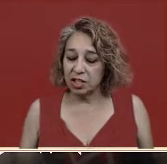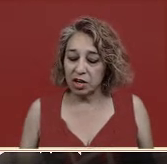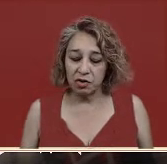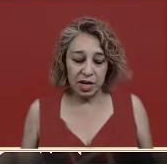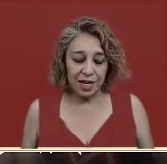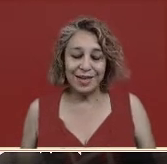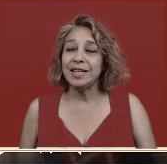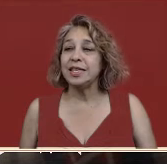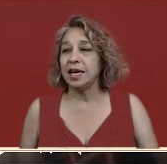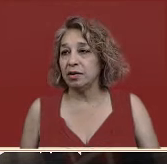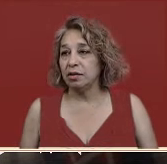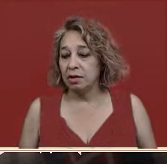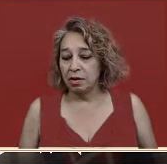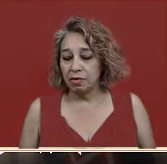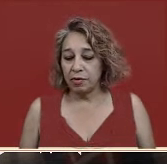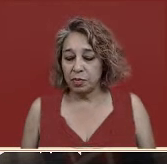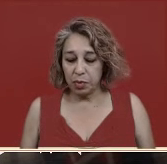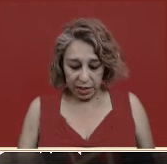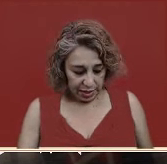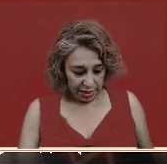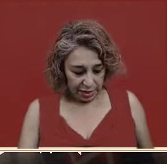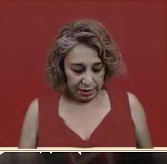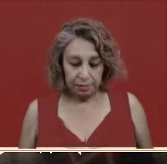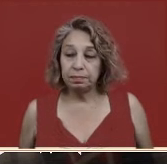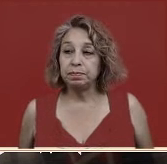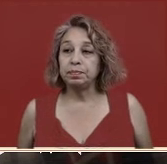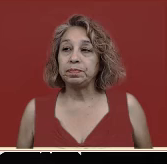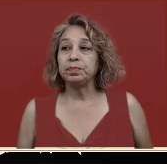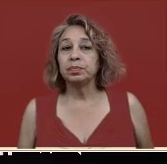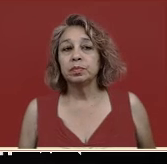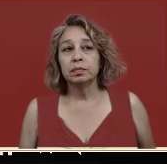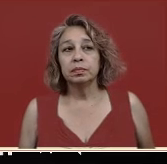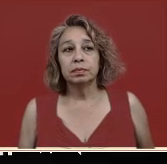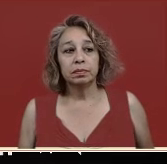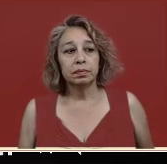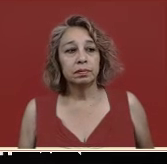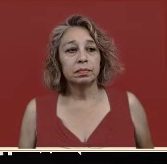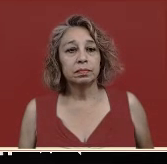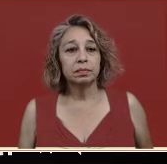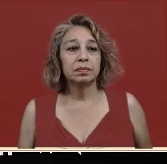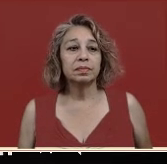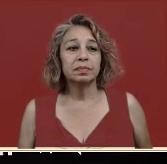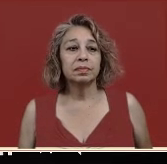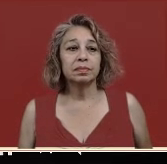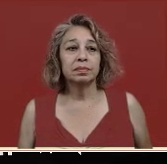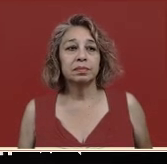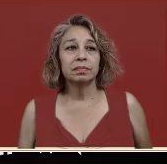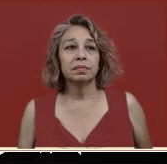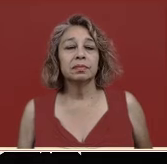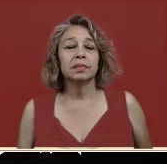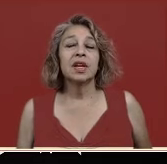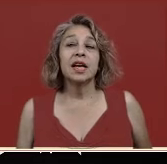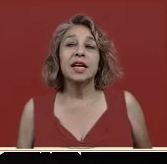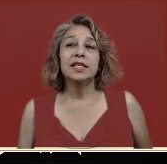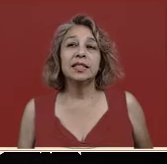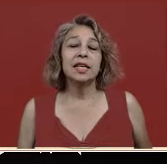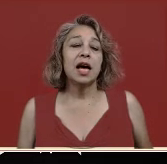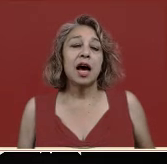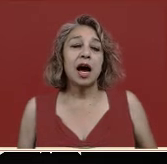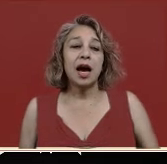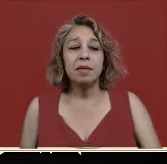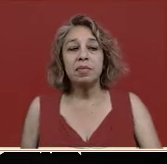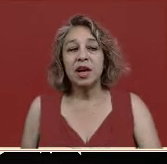safety and security detail for the president. No es para presumir, pero soy un hombre de palabra. ¿Ya? He